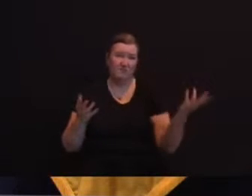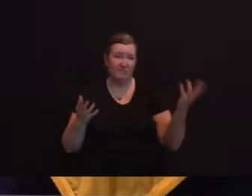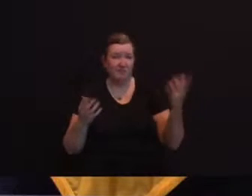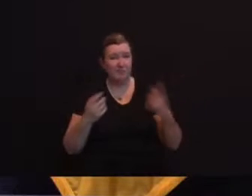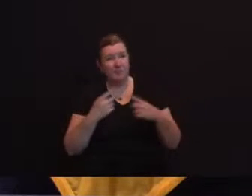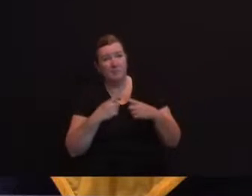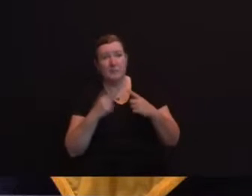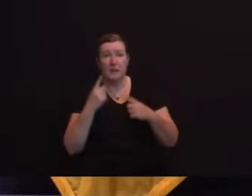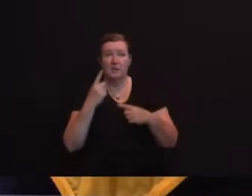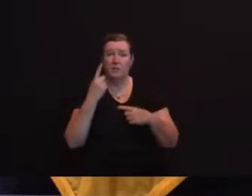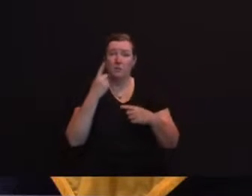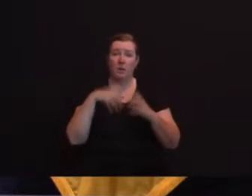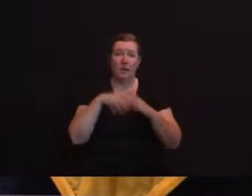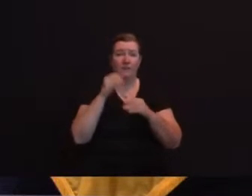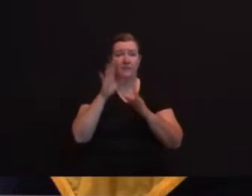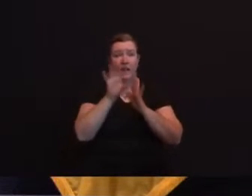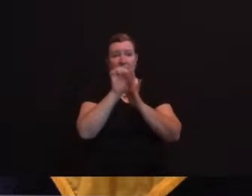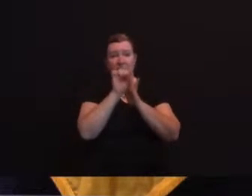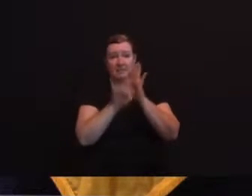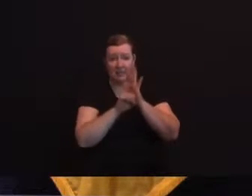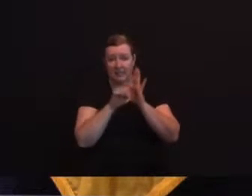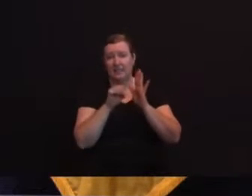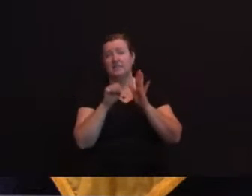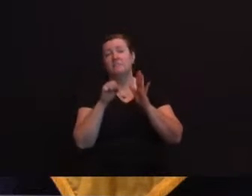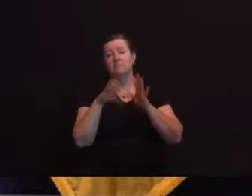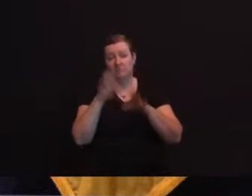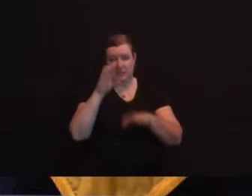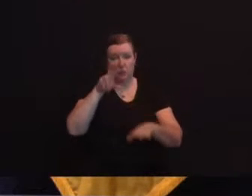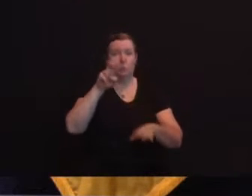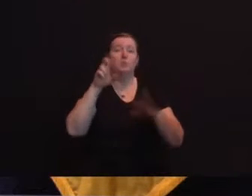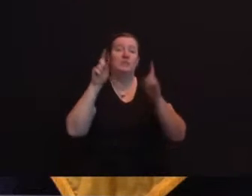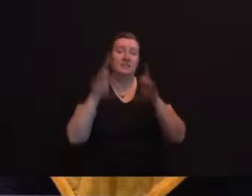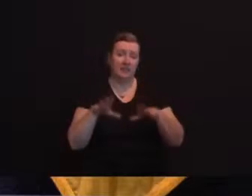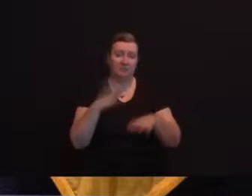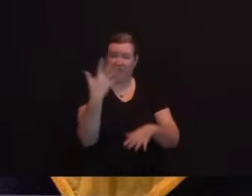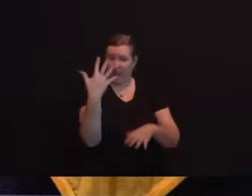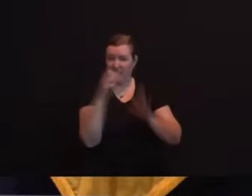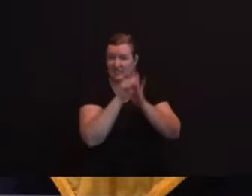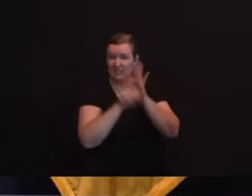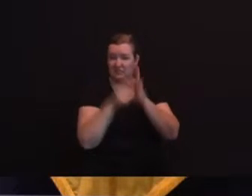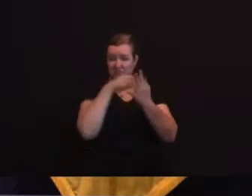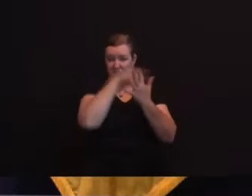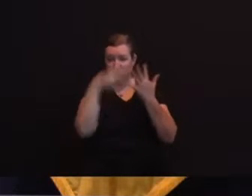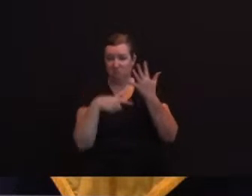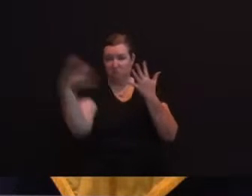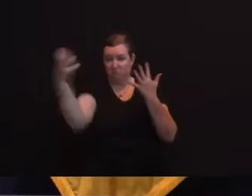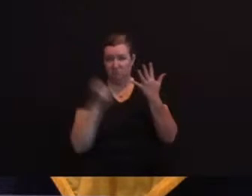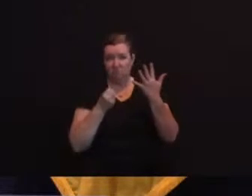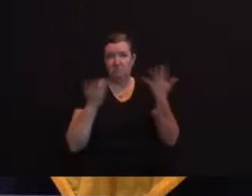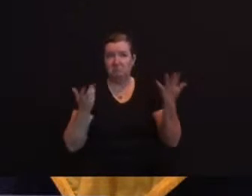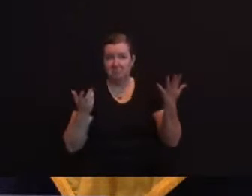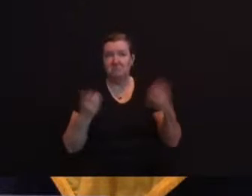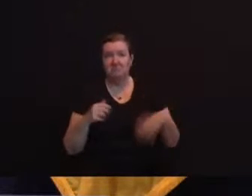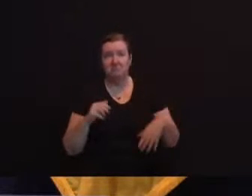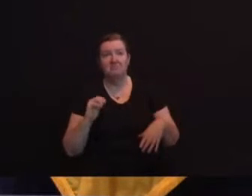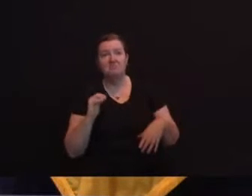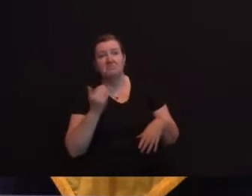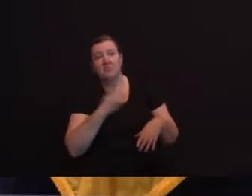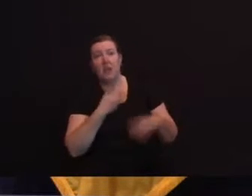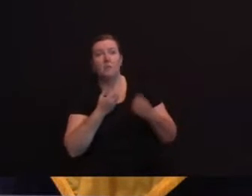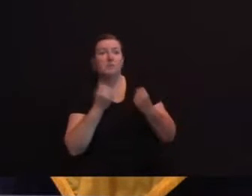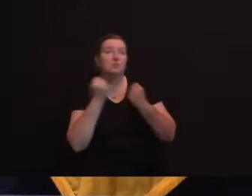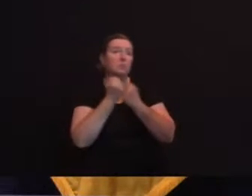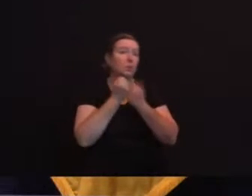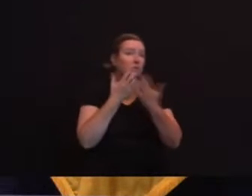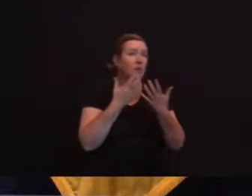states getting the Q Health tests. And again, I want to give a shout out to Admiral Brett Giroir for the help there. So thank you. Let's